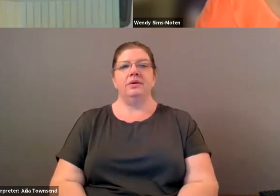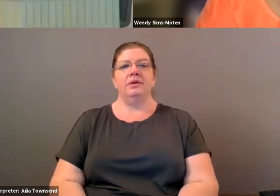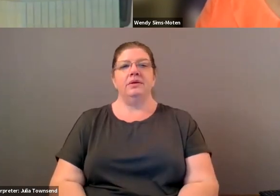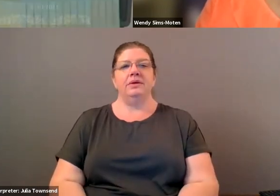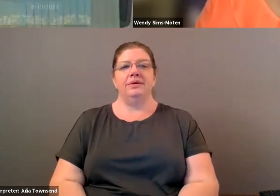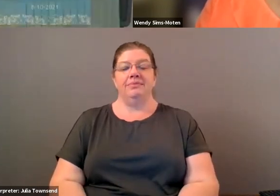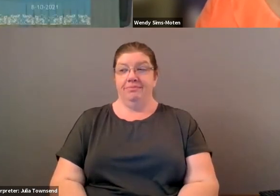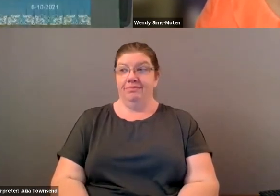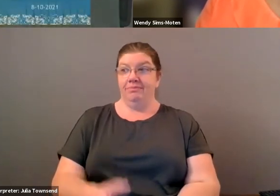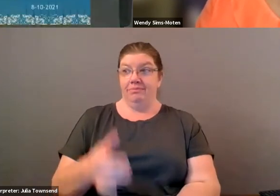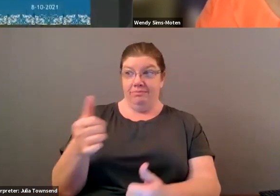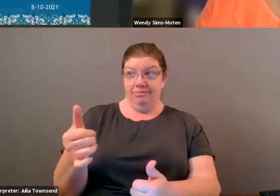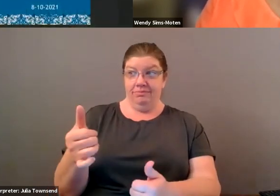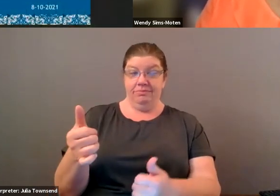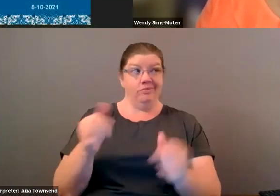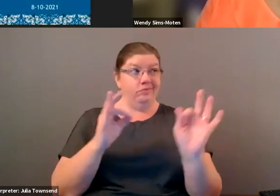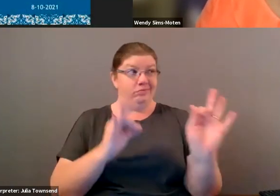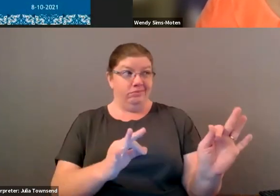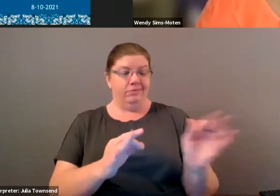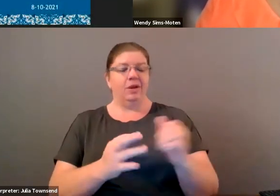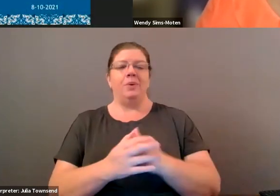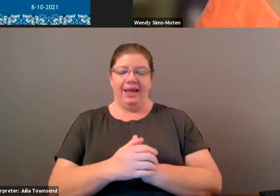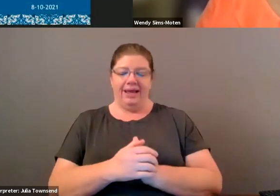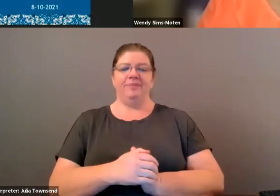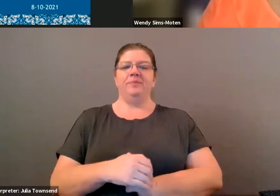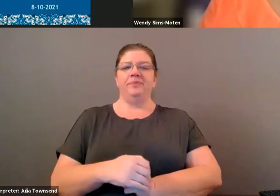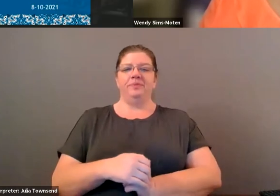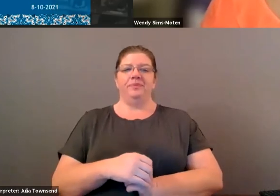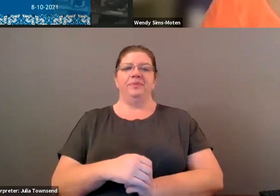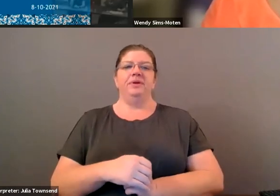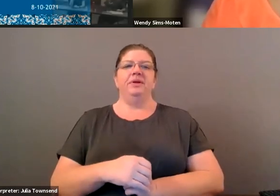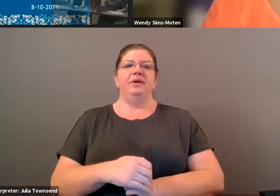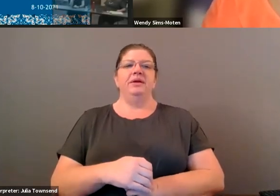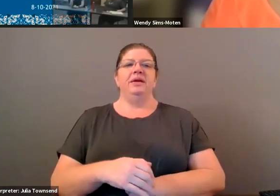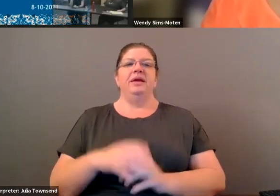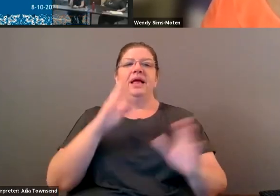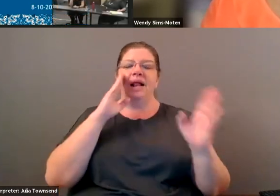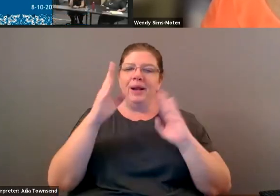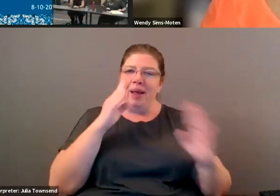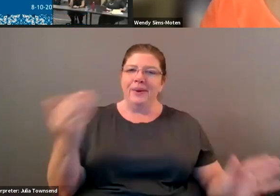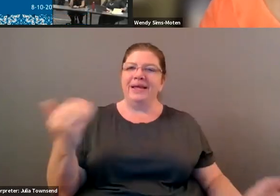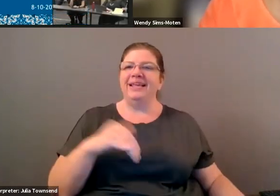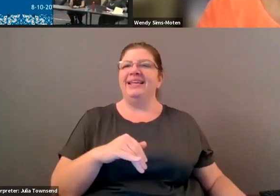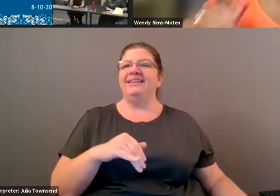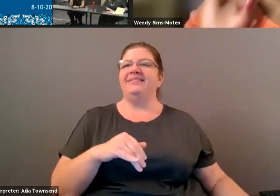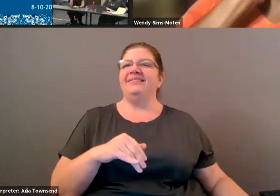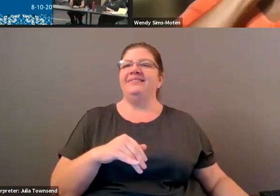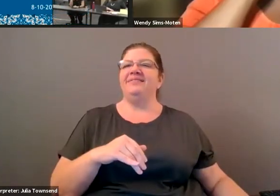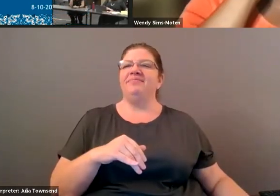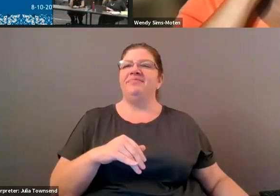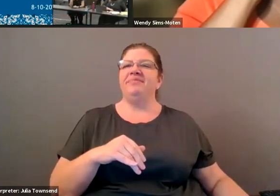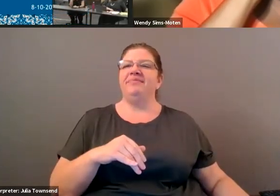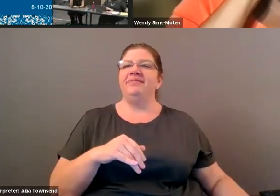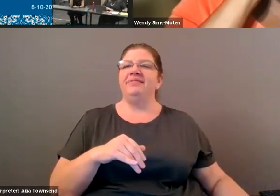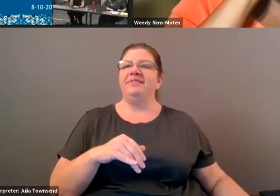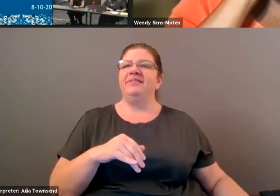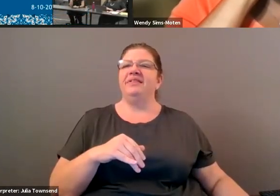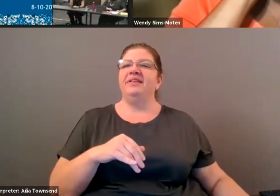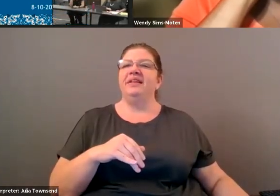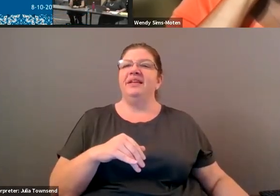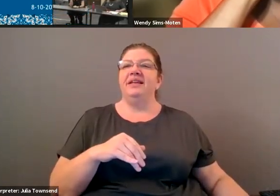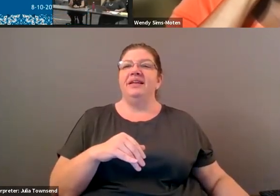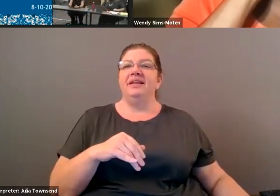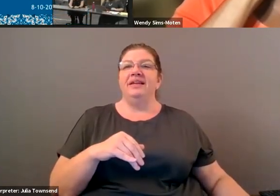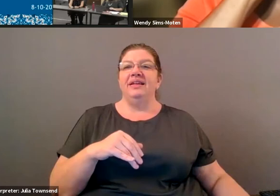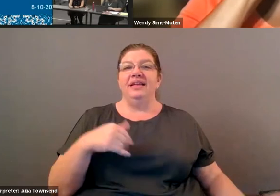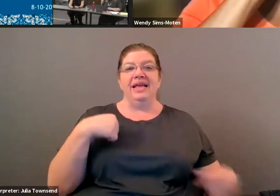There you are. Okay, good. Okay. Hello again. Good evening. Seems like it's been a long evening, but here we